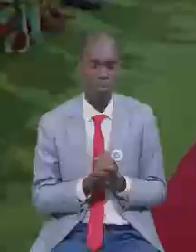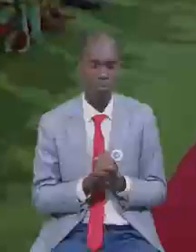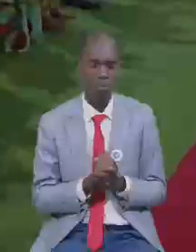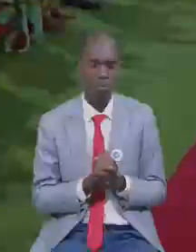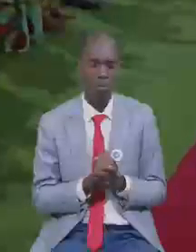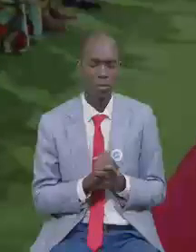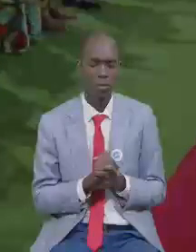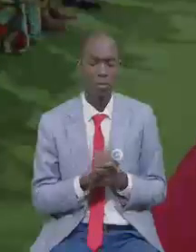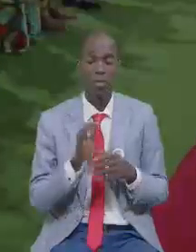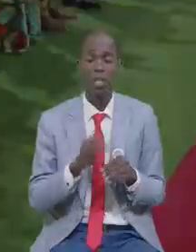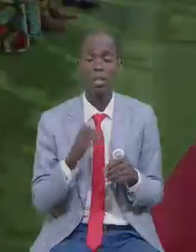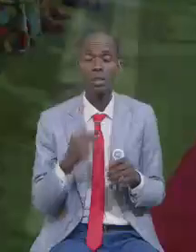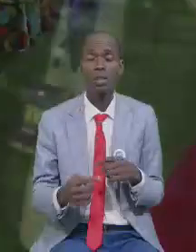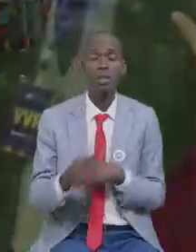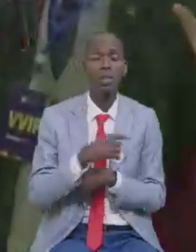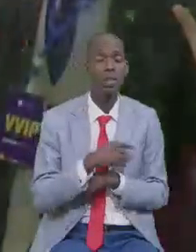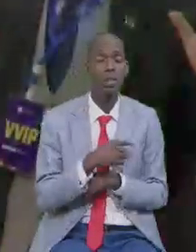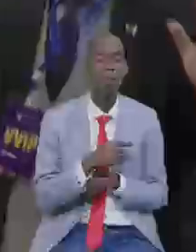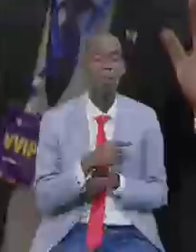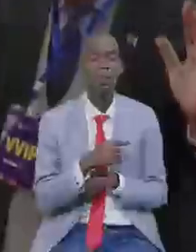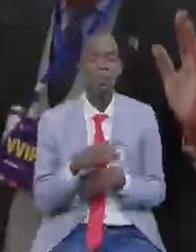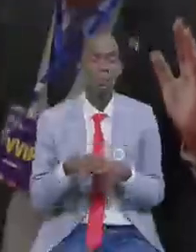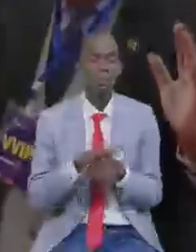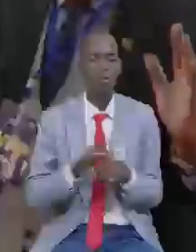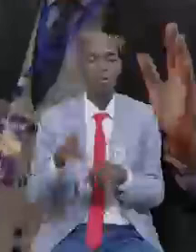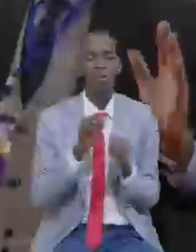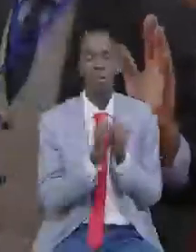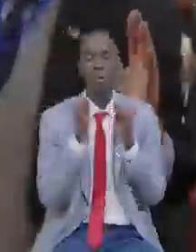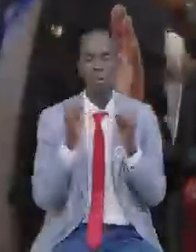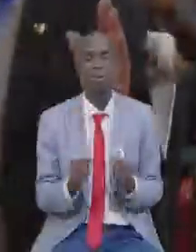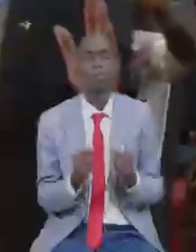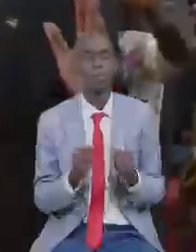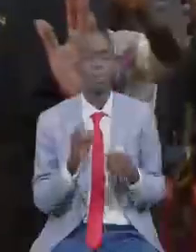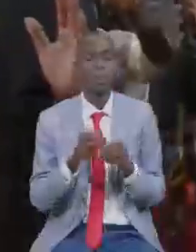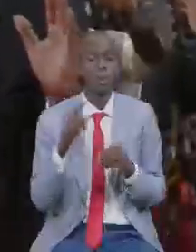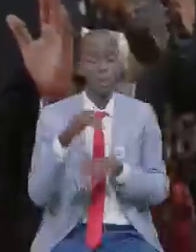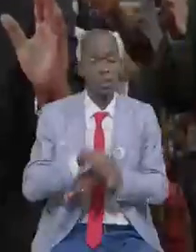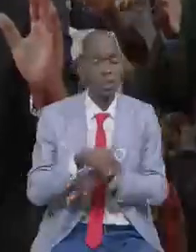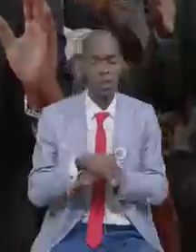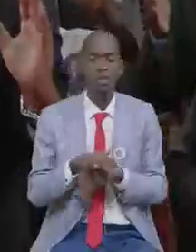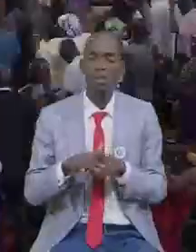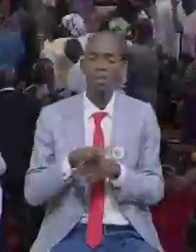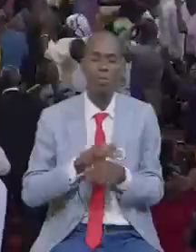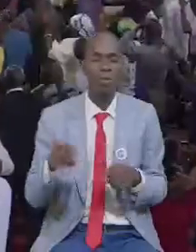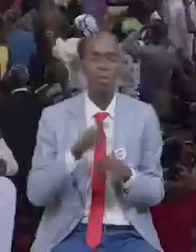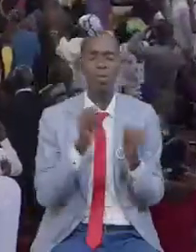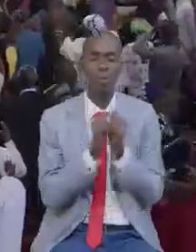In the day, fill them with power. In the night, saturate them with